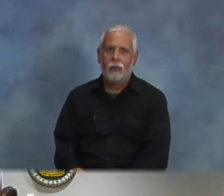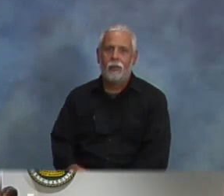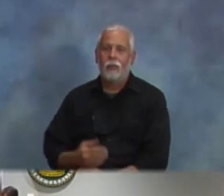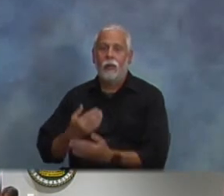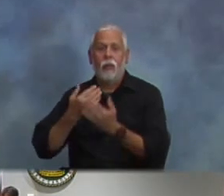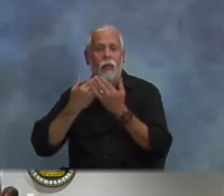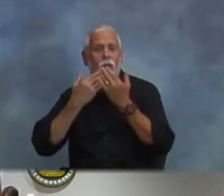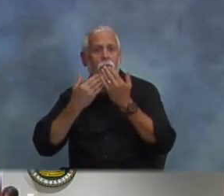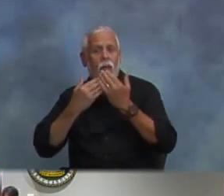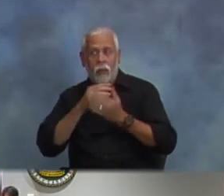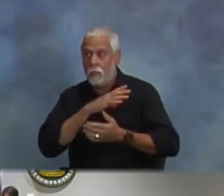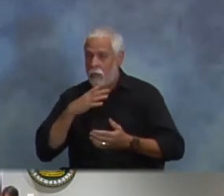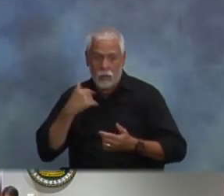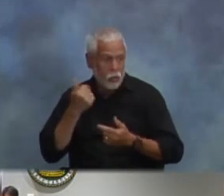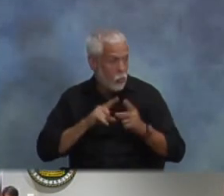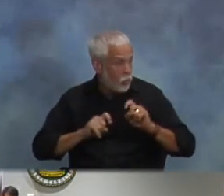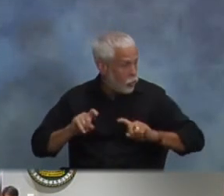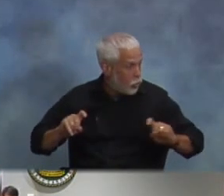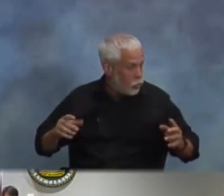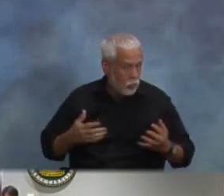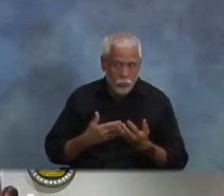Thank you so much. Commissioners, any questions?